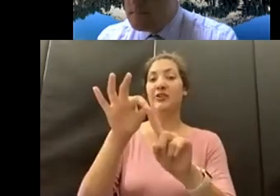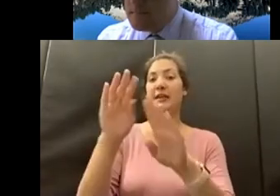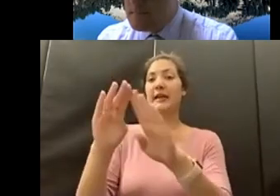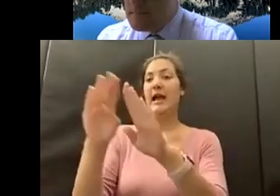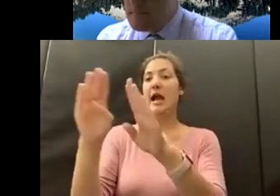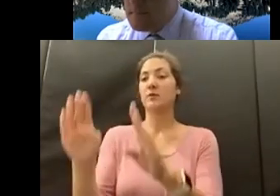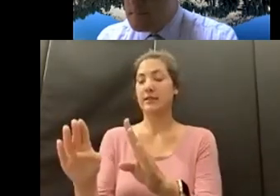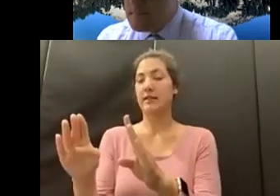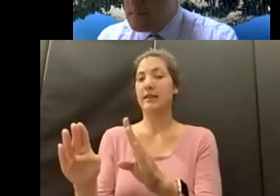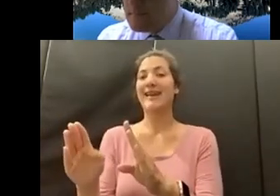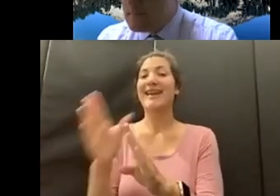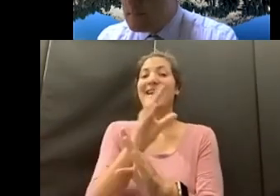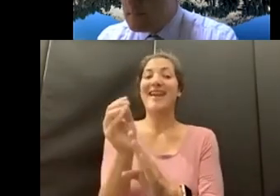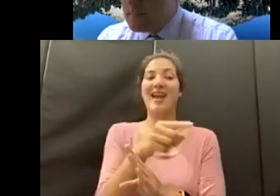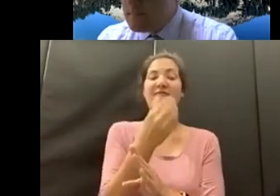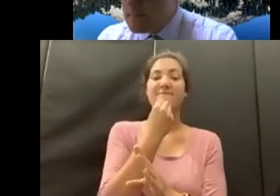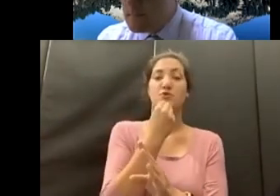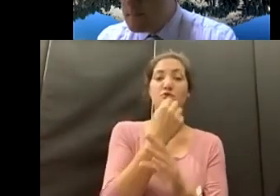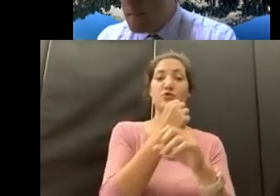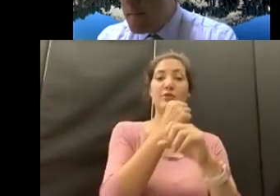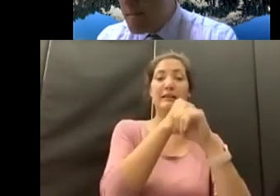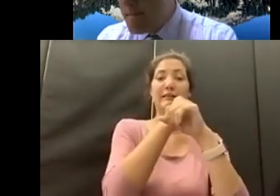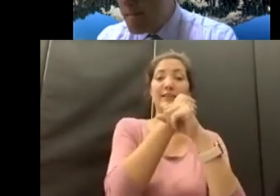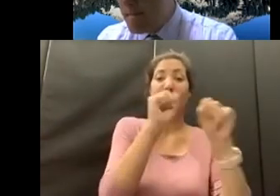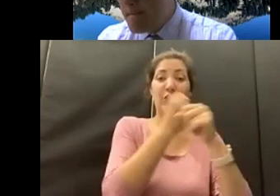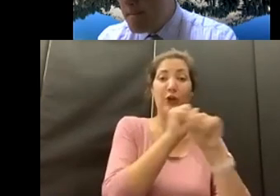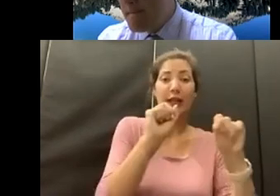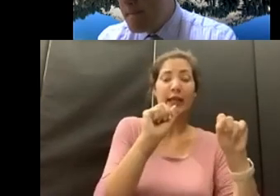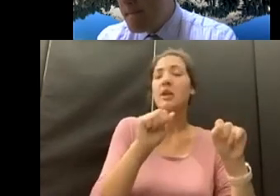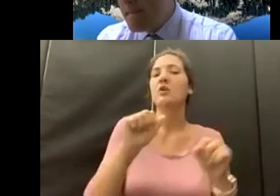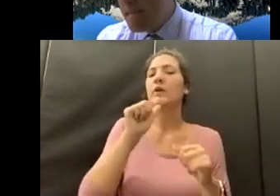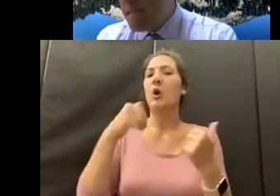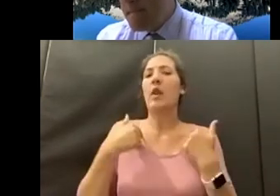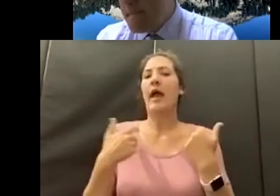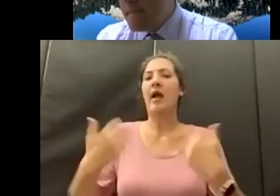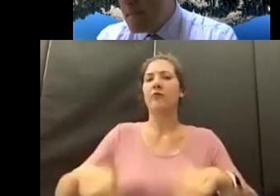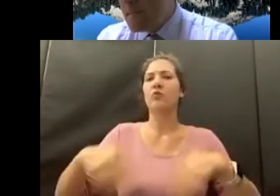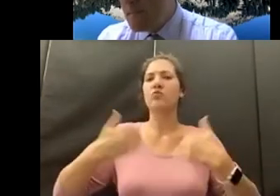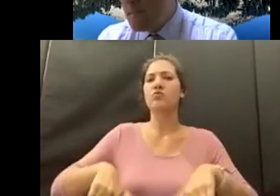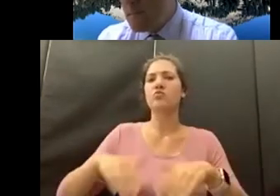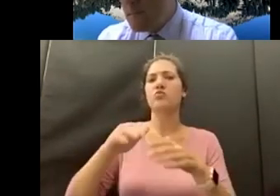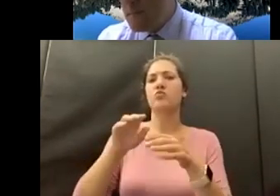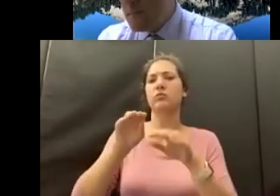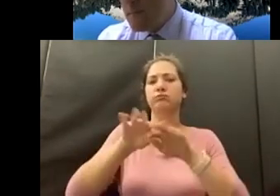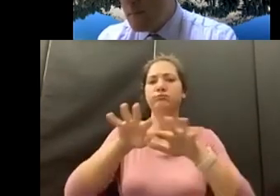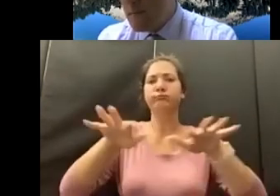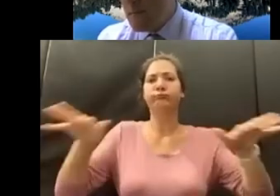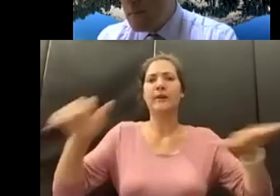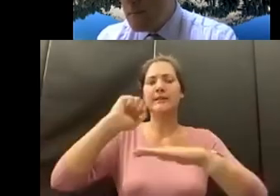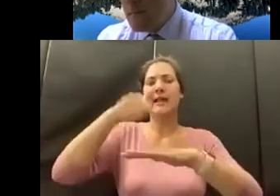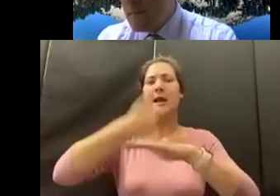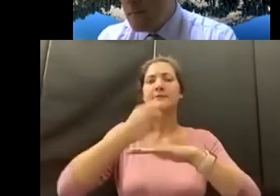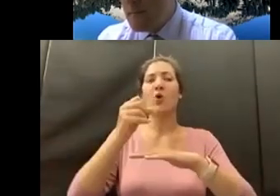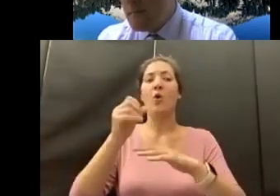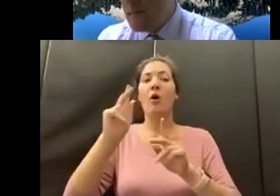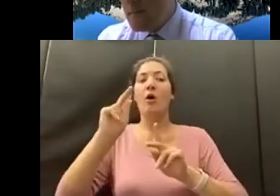is that we don't have these kind of robust networks that are set up so that everyone knows what all of the